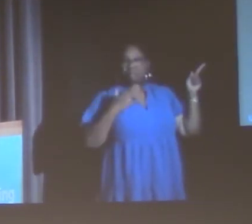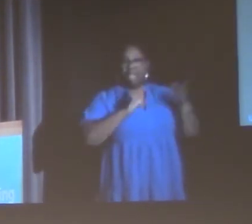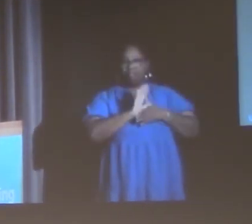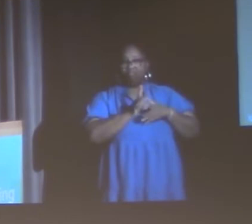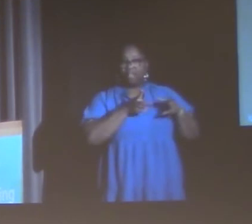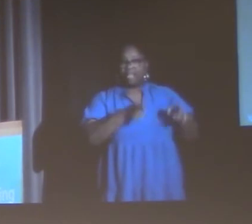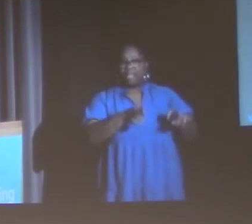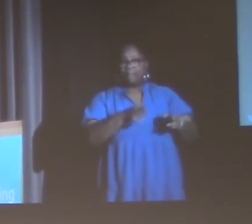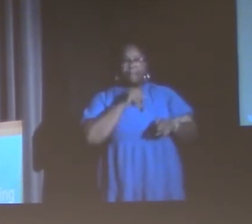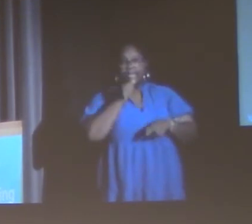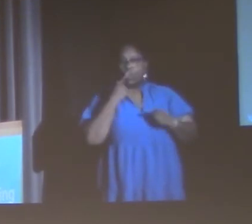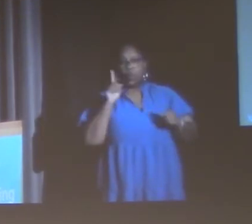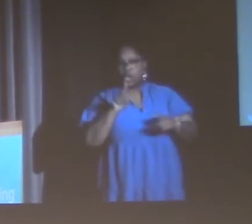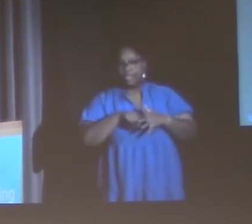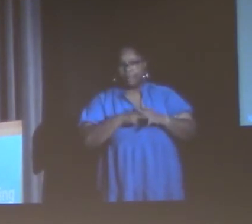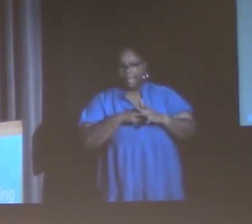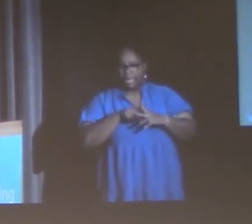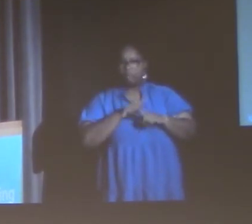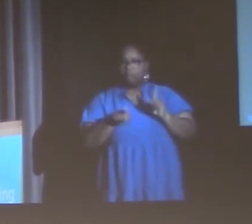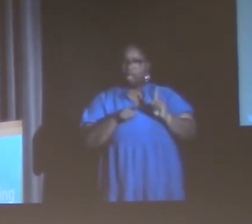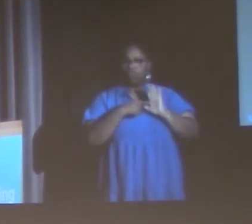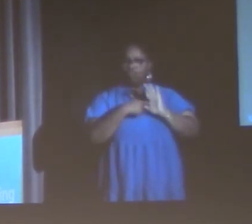of